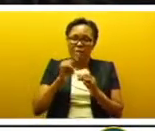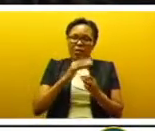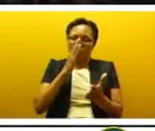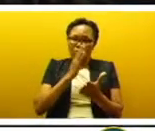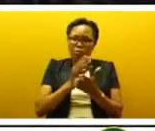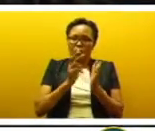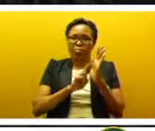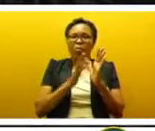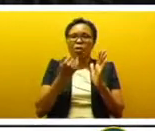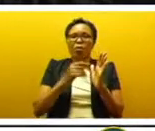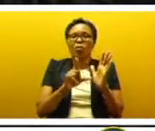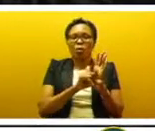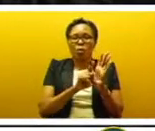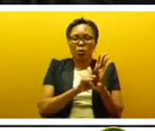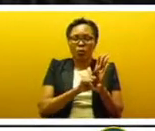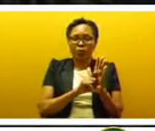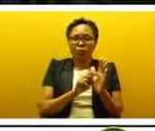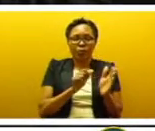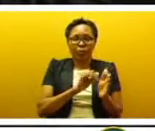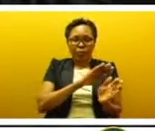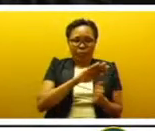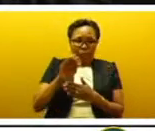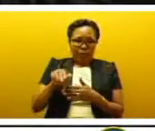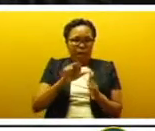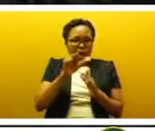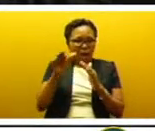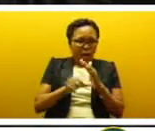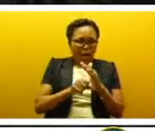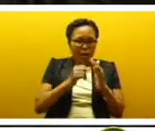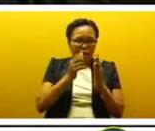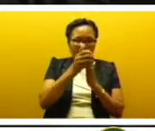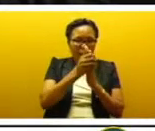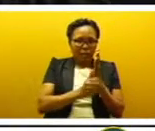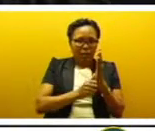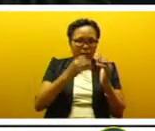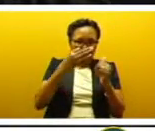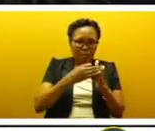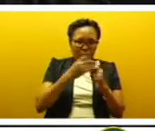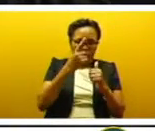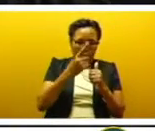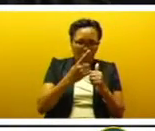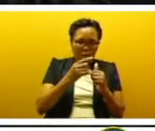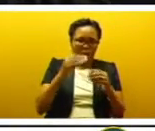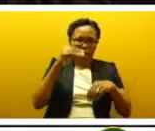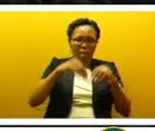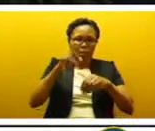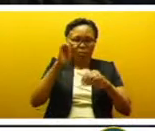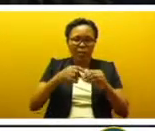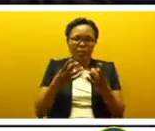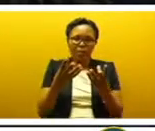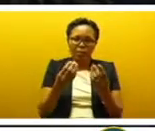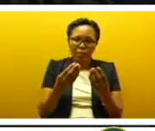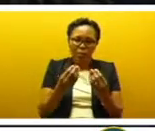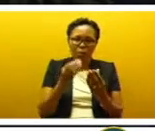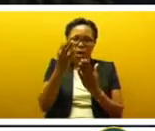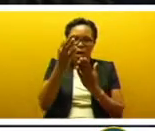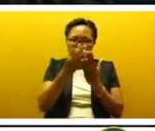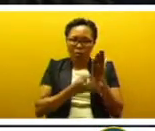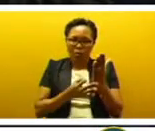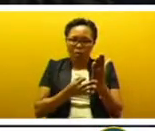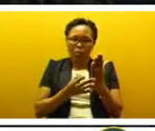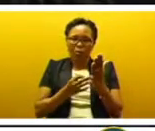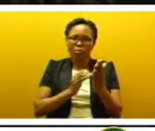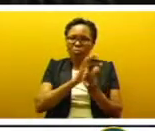senses, under Article 81, the election should be simple, accountable, accurate. But